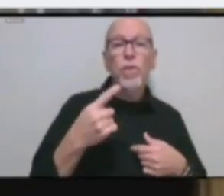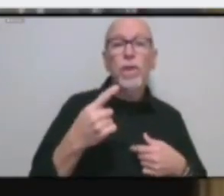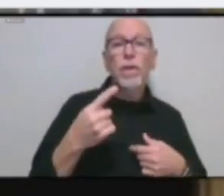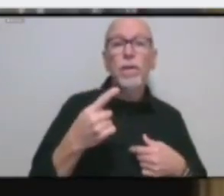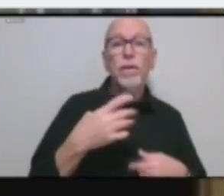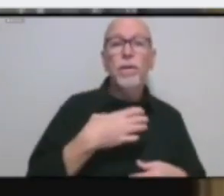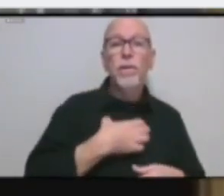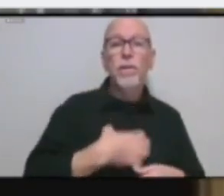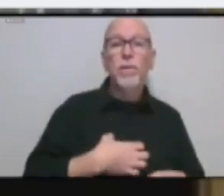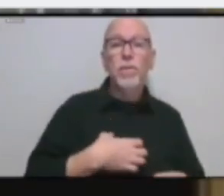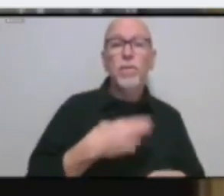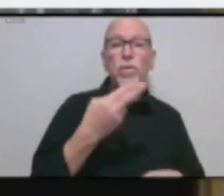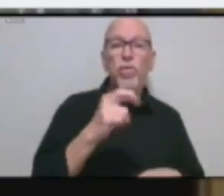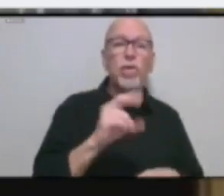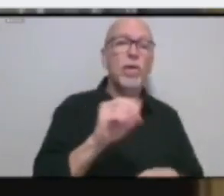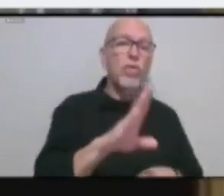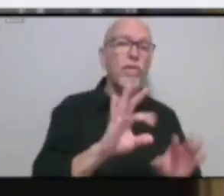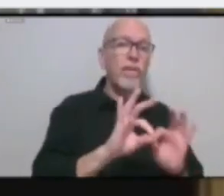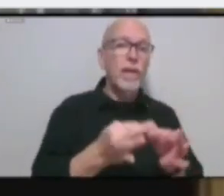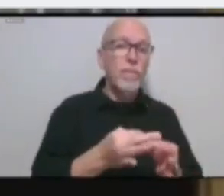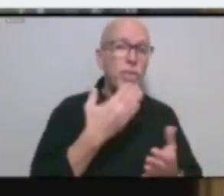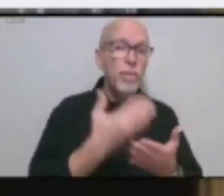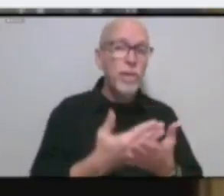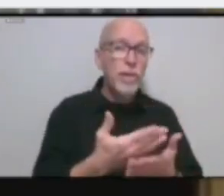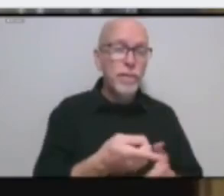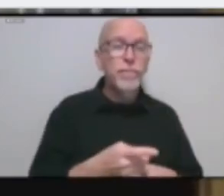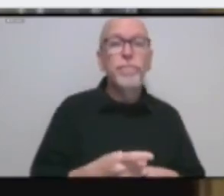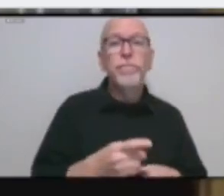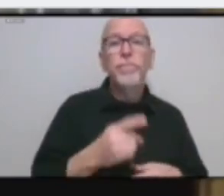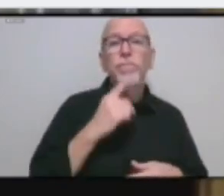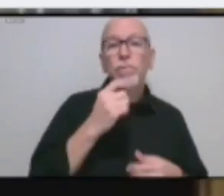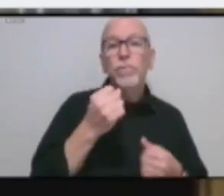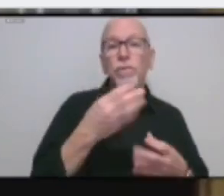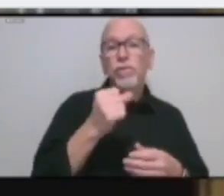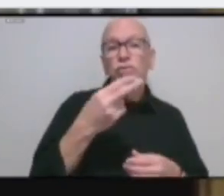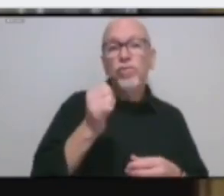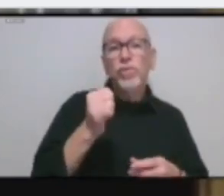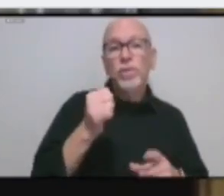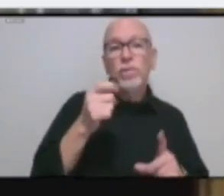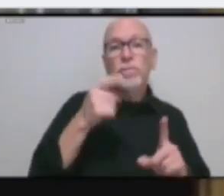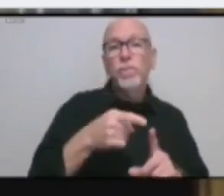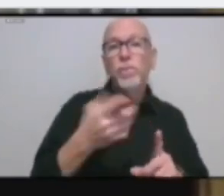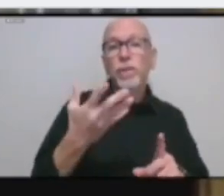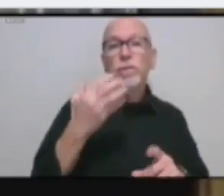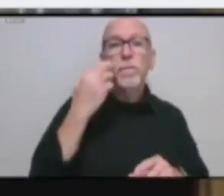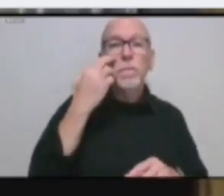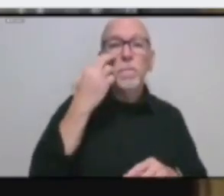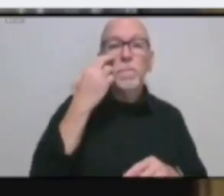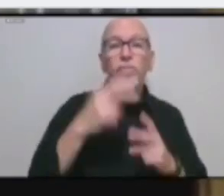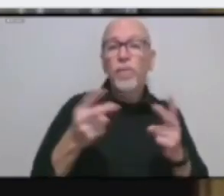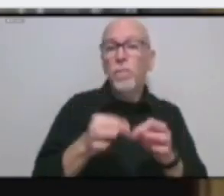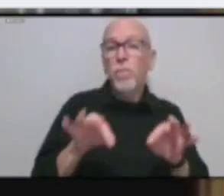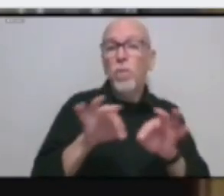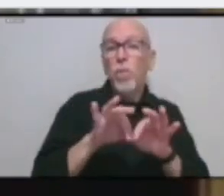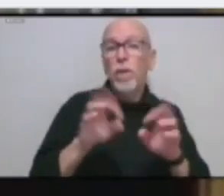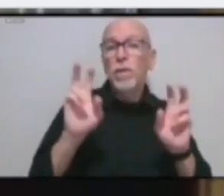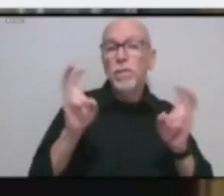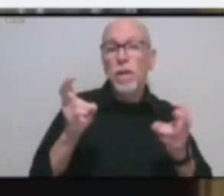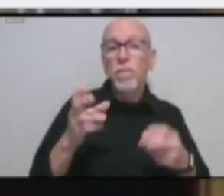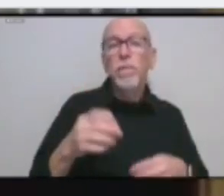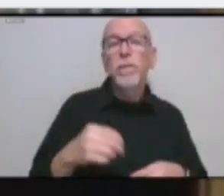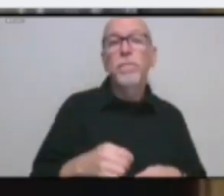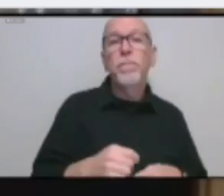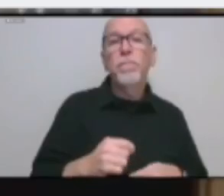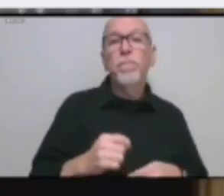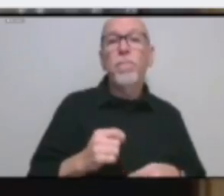wish her and her family well. So many. She points to a very important topic, and